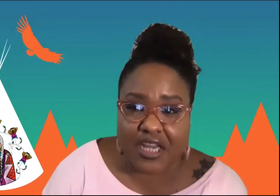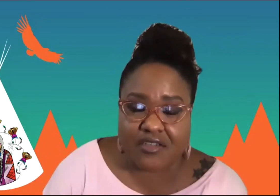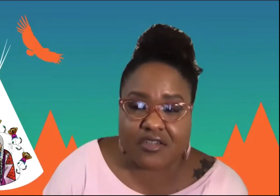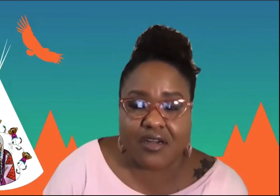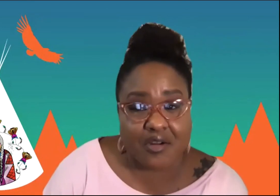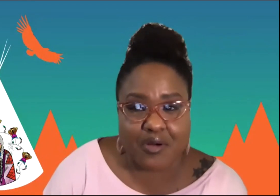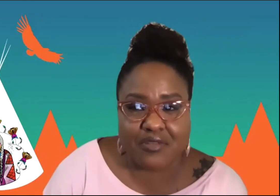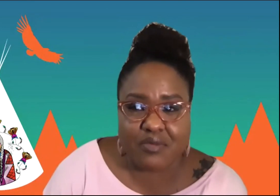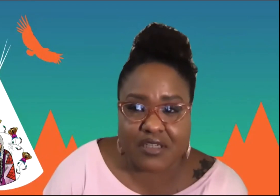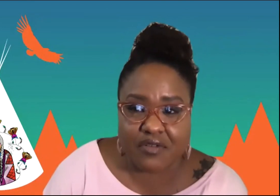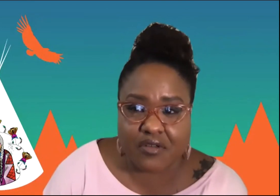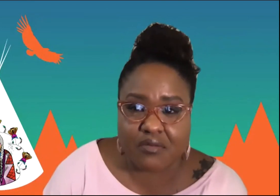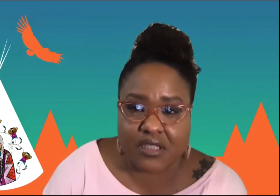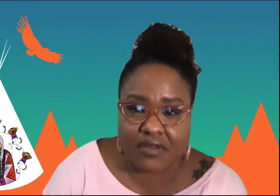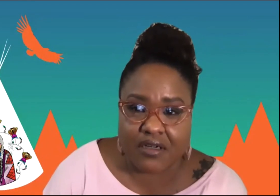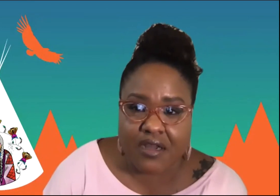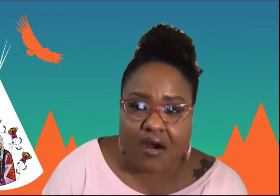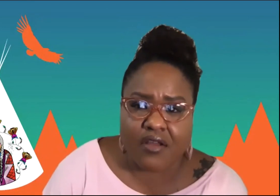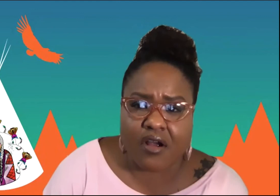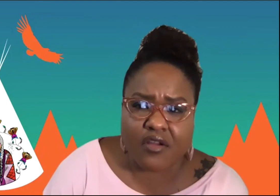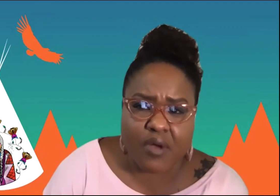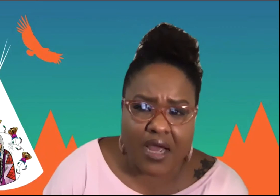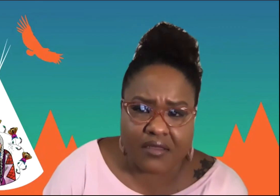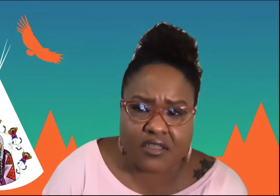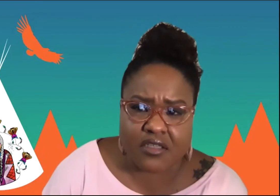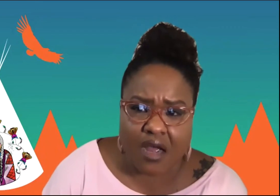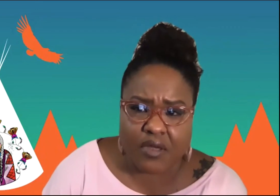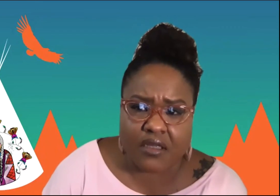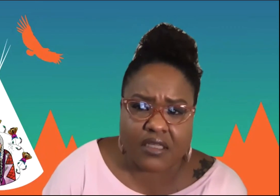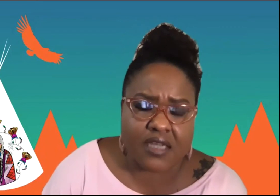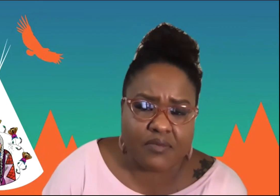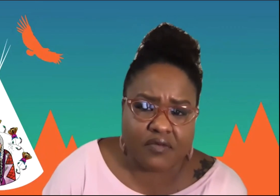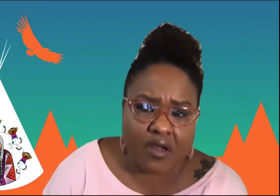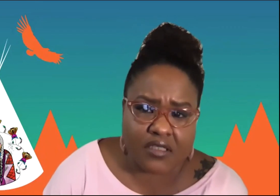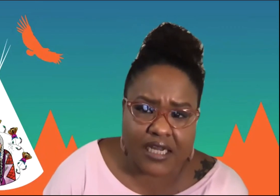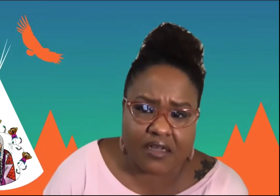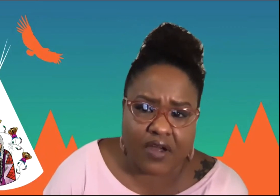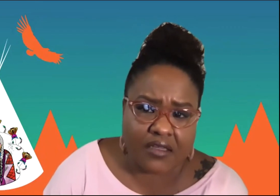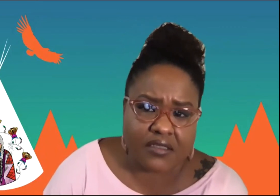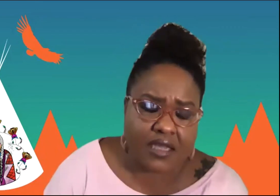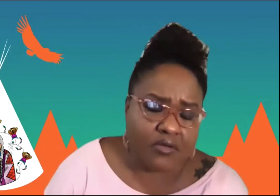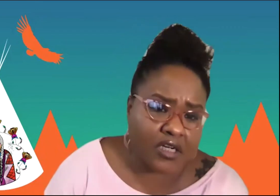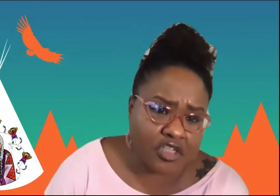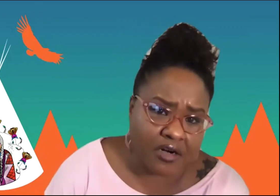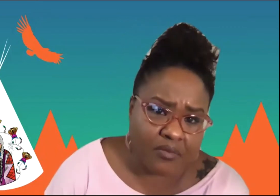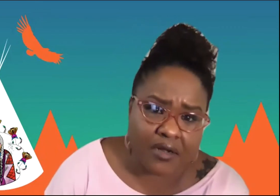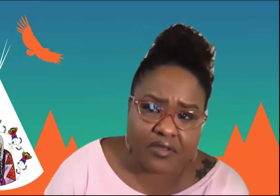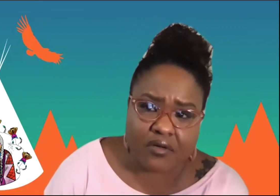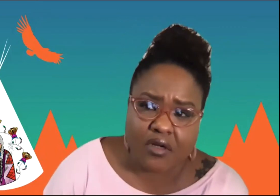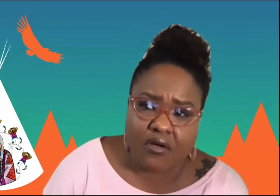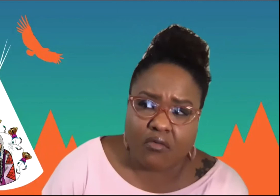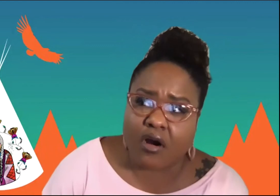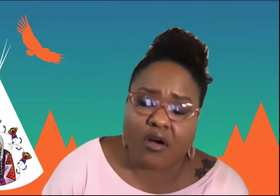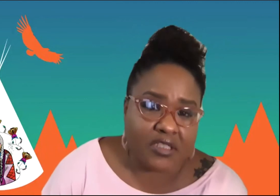would change, unquote, to be difficult to believe in. Are there other paths to stopping these types of longstanding violence that you want to share about?